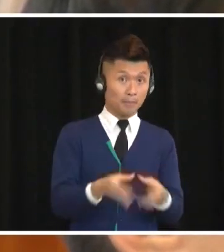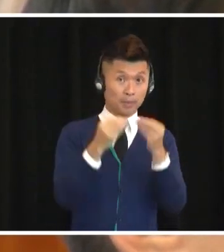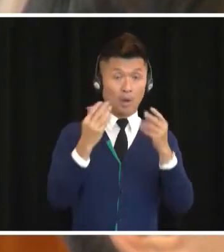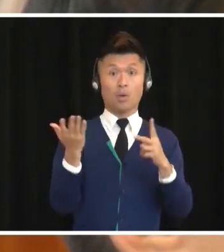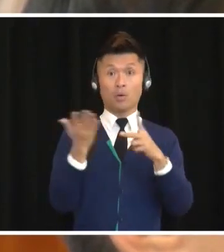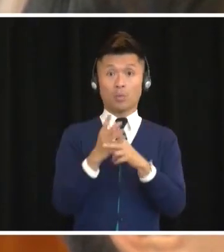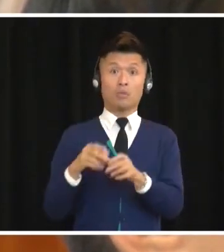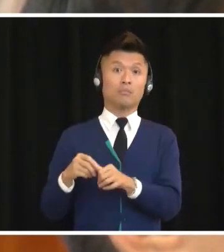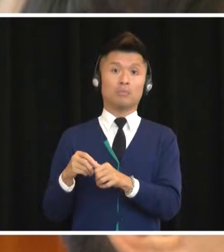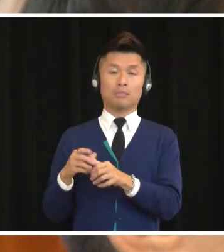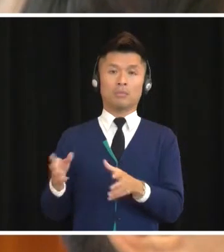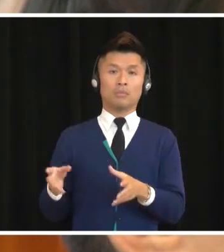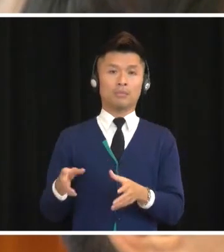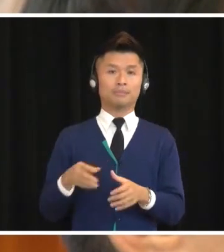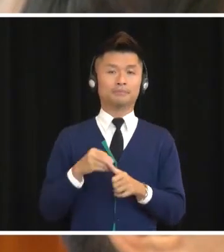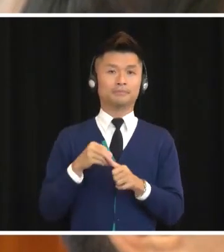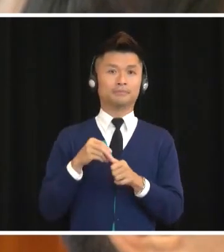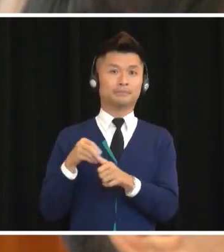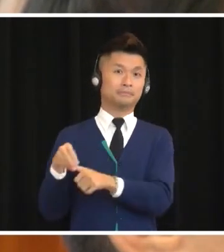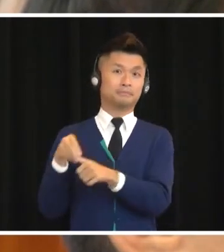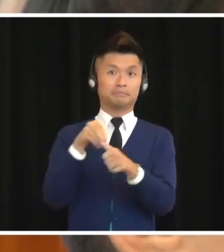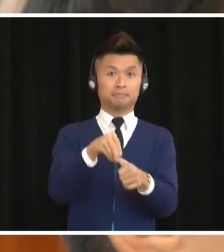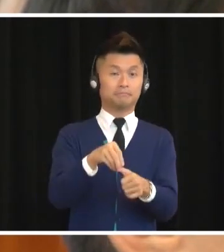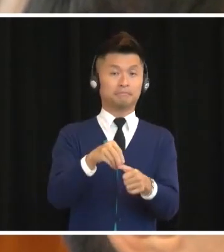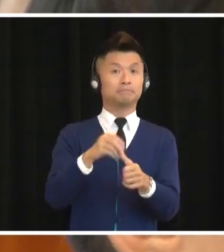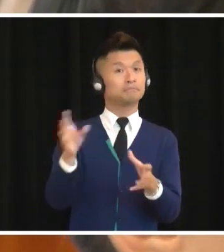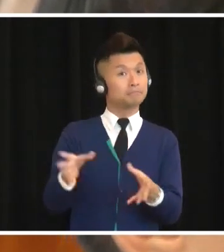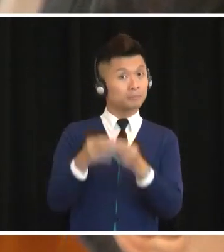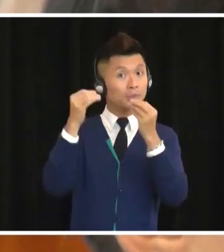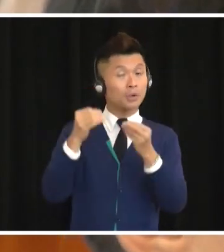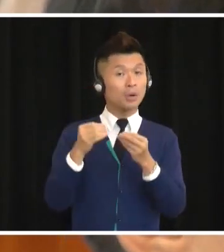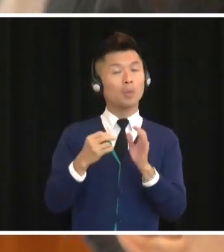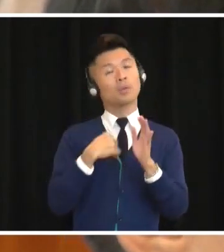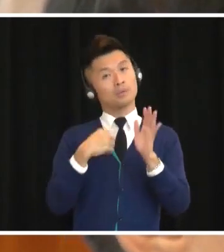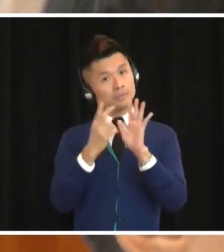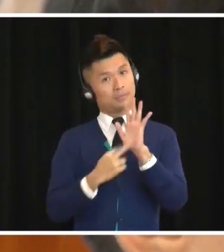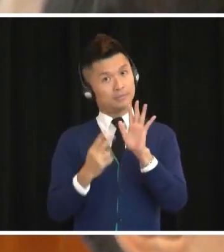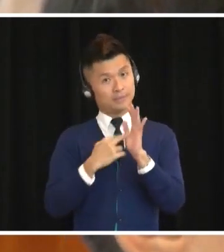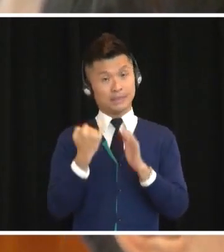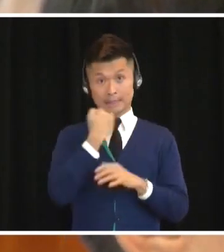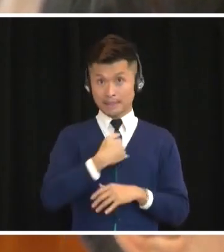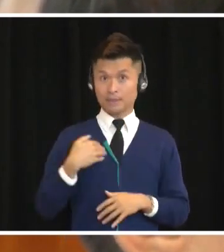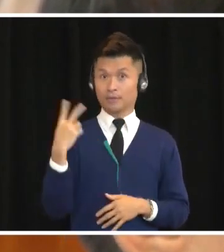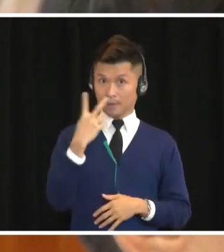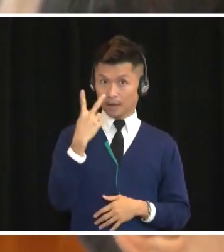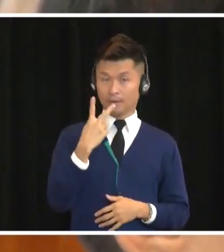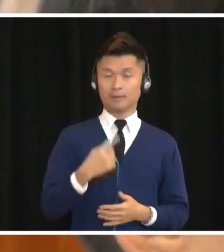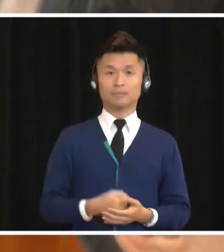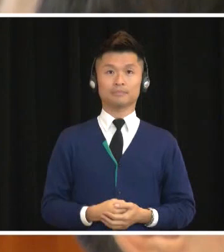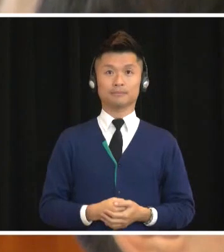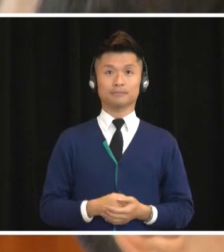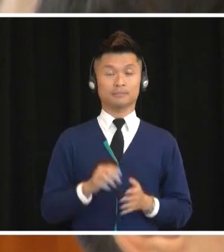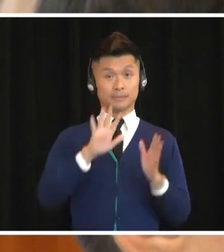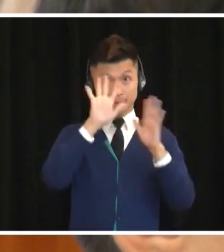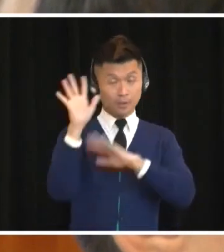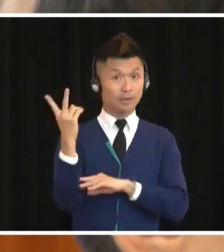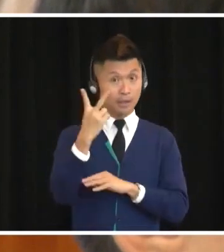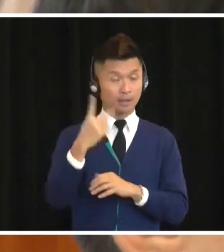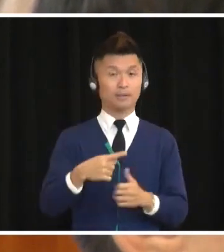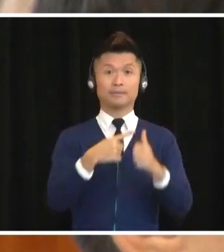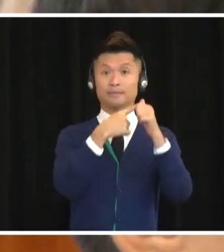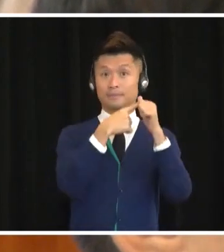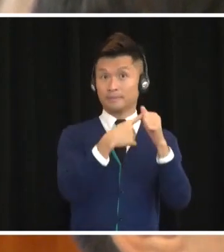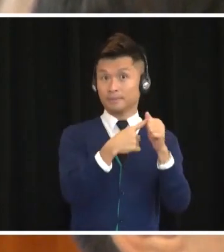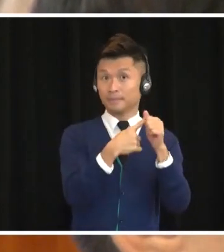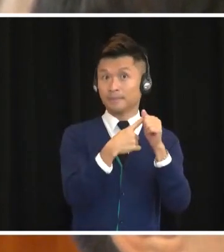Ruling not to hear the case, I will explain what it means. There are two